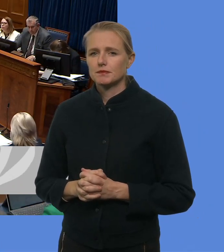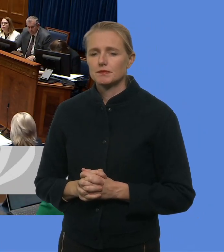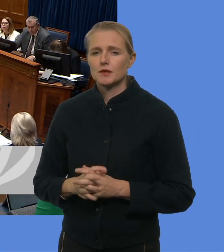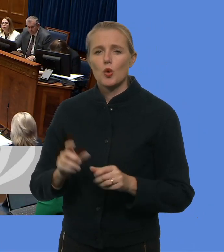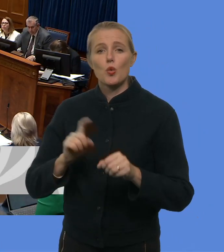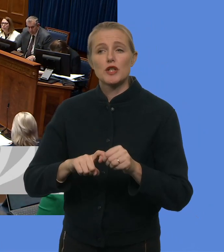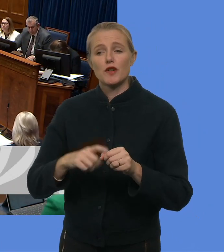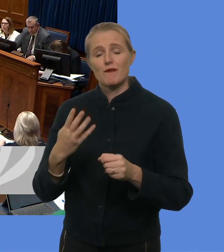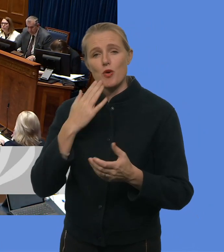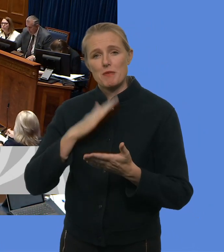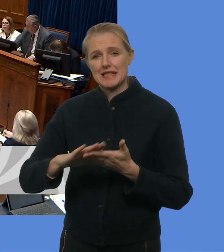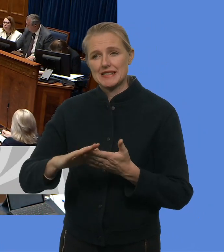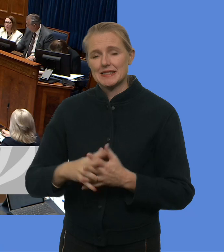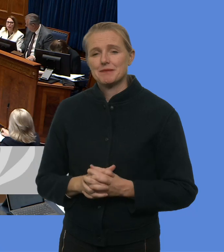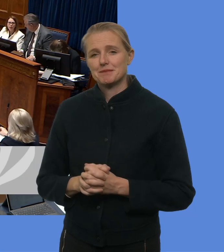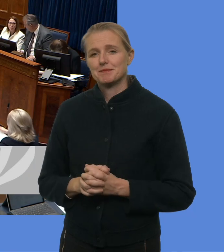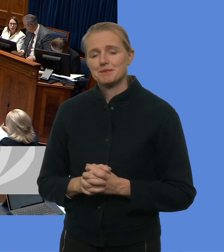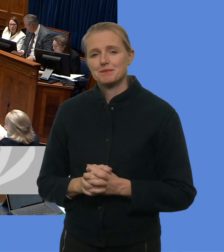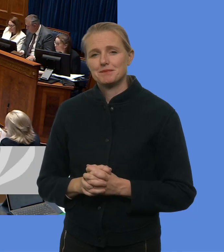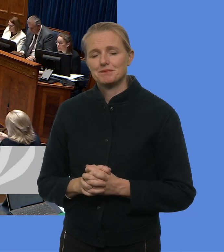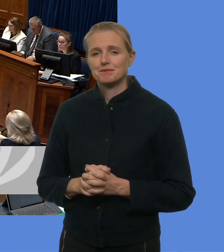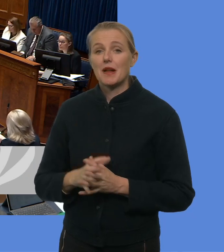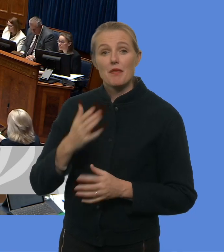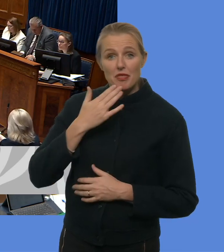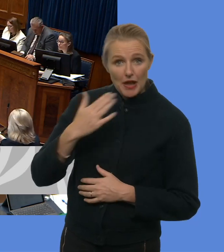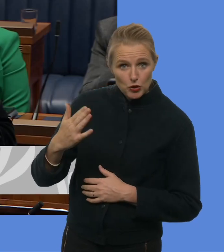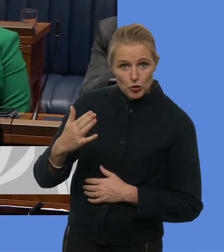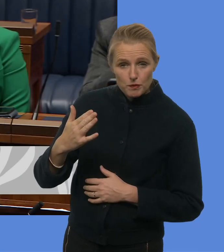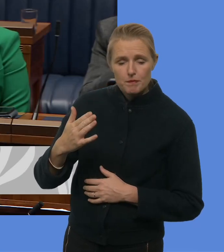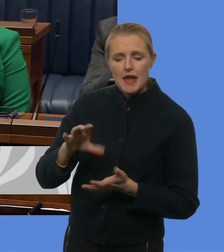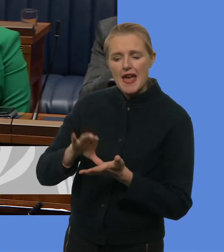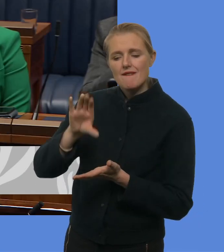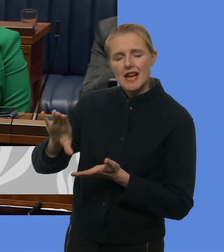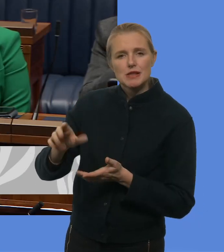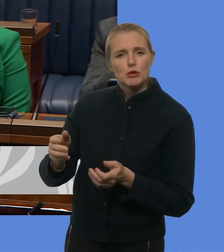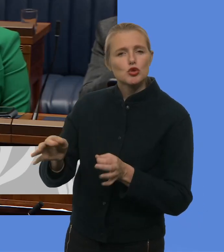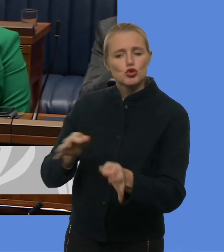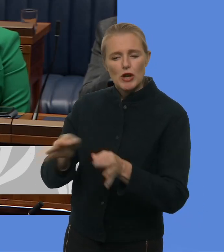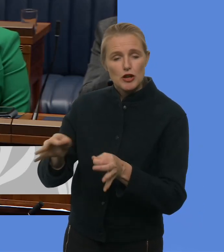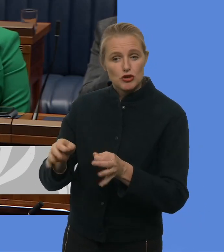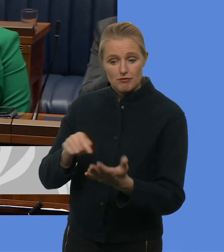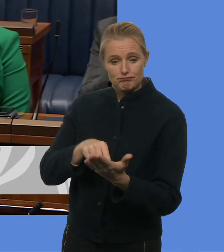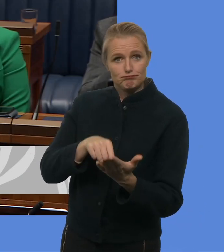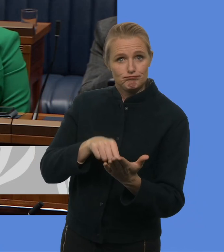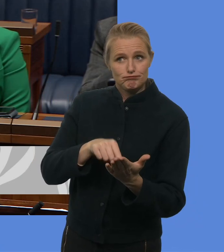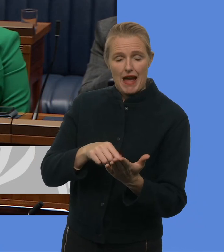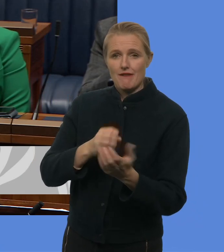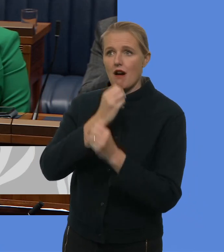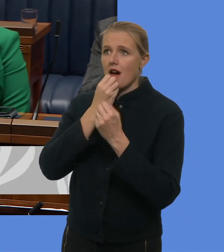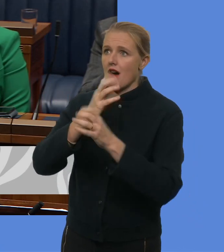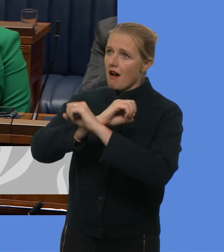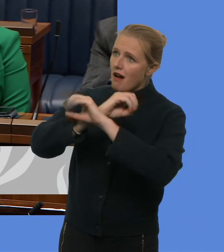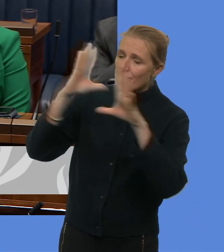Question number 4, please. Sir. Thank you, Mr Speaker. The investment strategy proposes a positive vision for the next 30